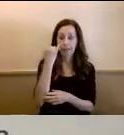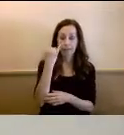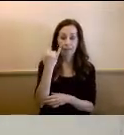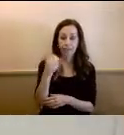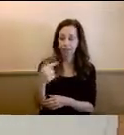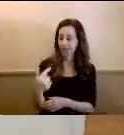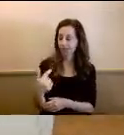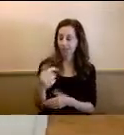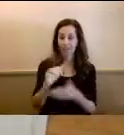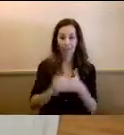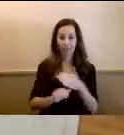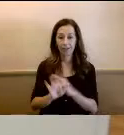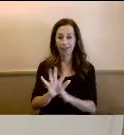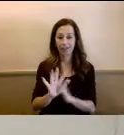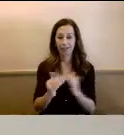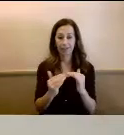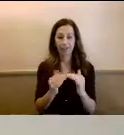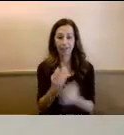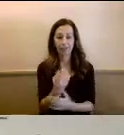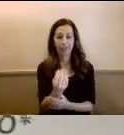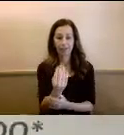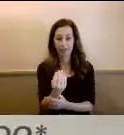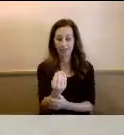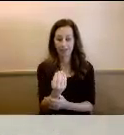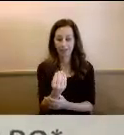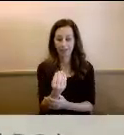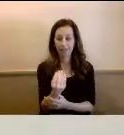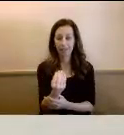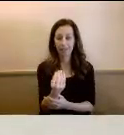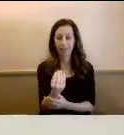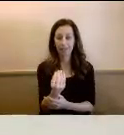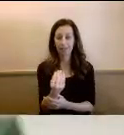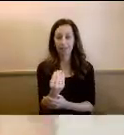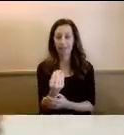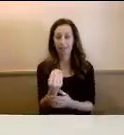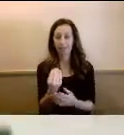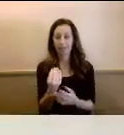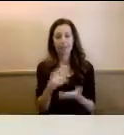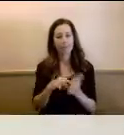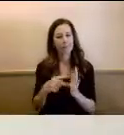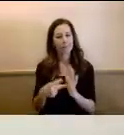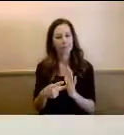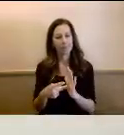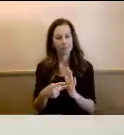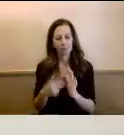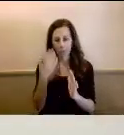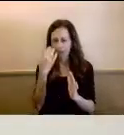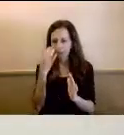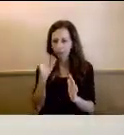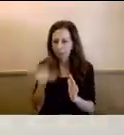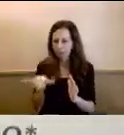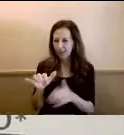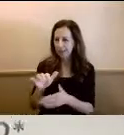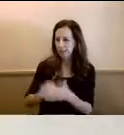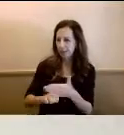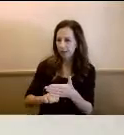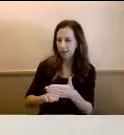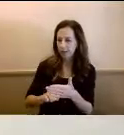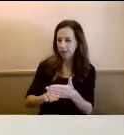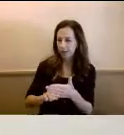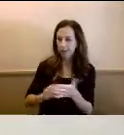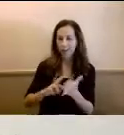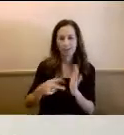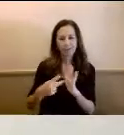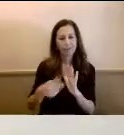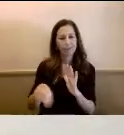we have g minus 5 equals 14, we're going to have to, we know this is subtraction, so we're going to have